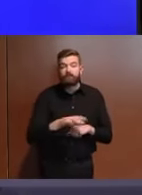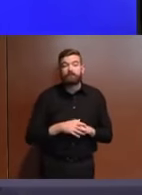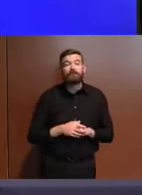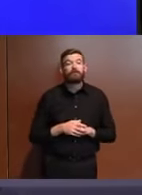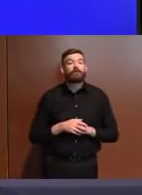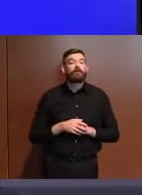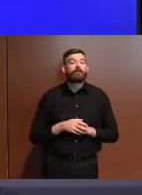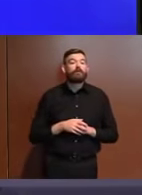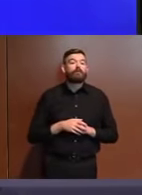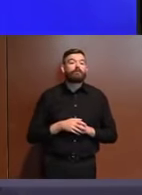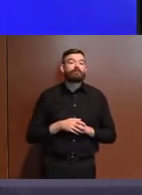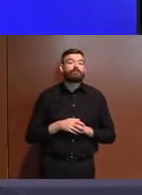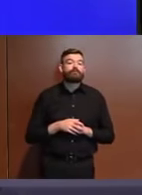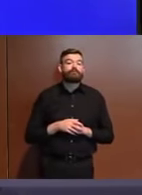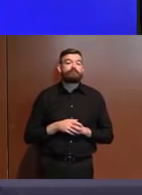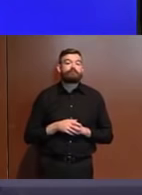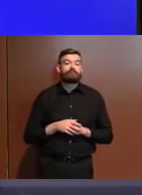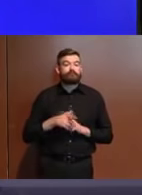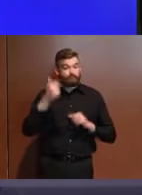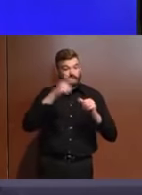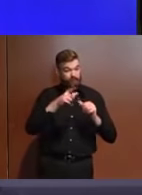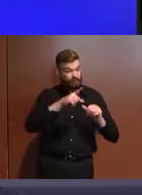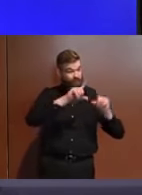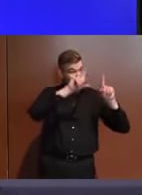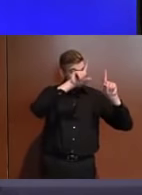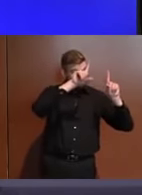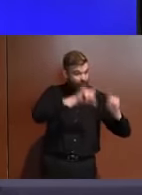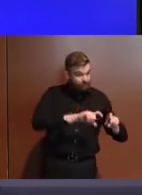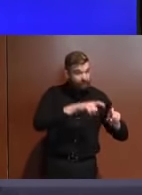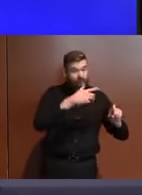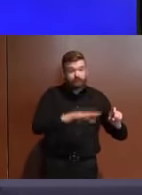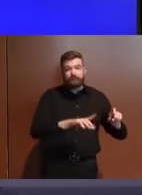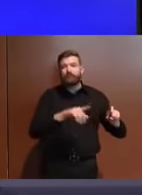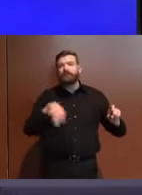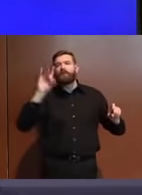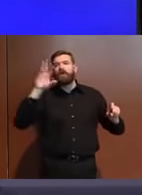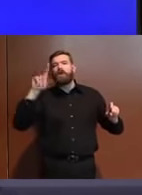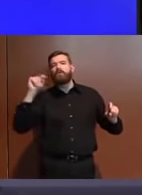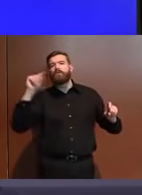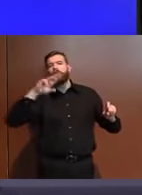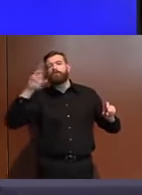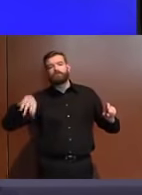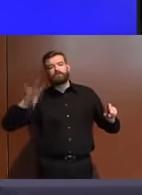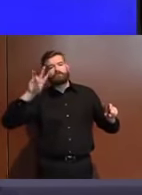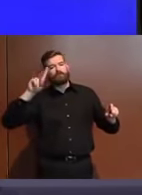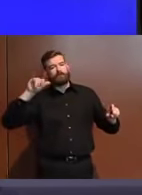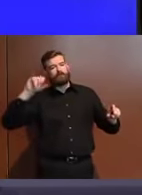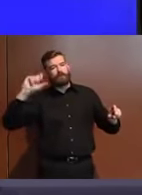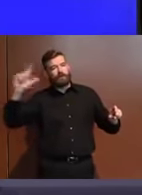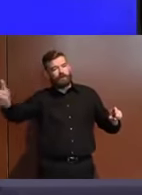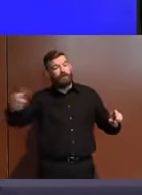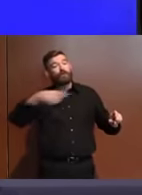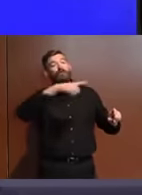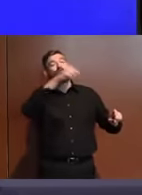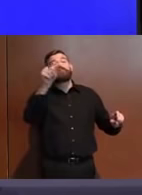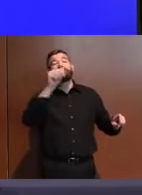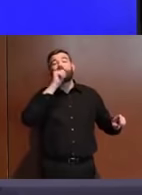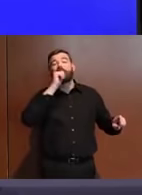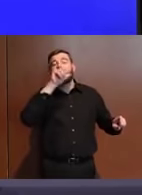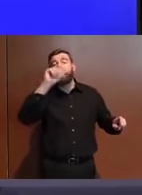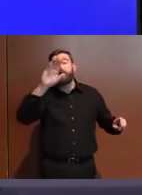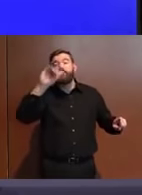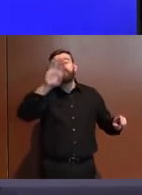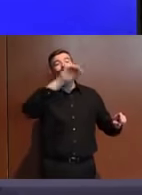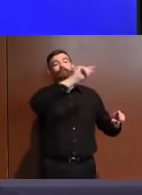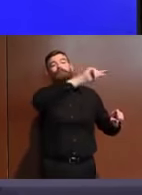the testing laboratories, even the commercials that are scaled up and have